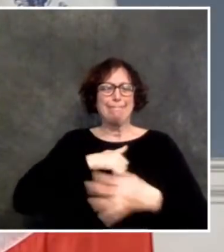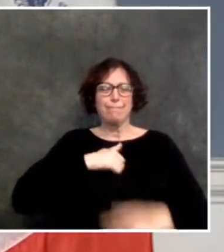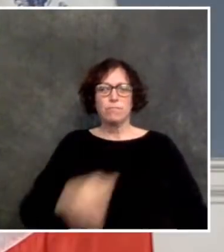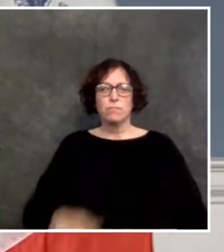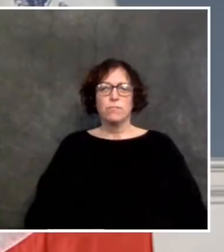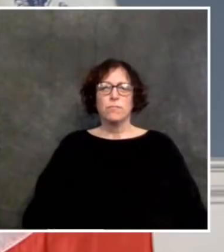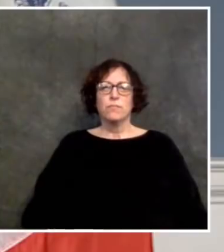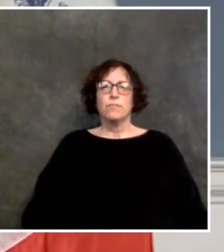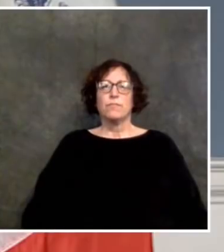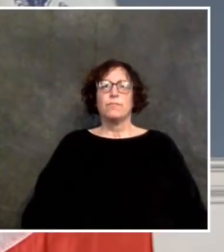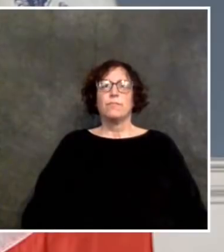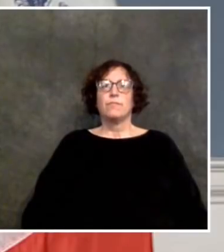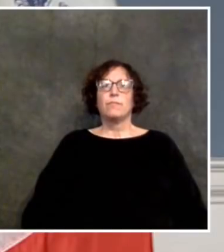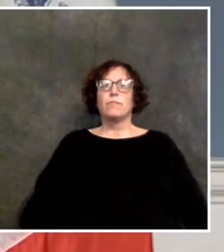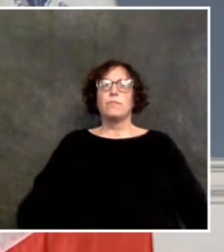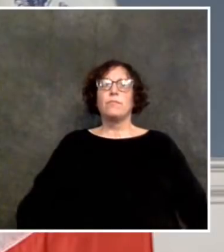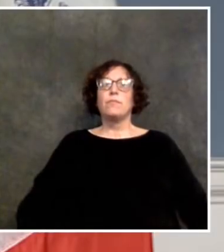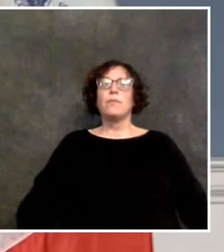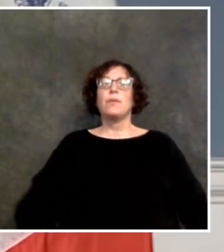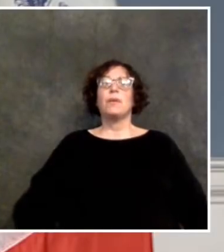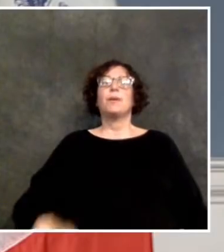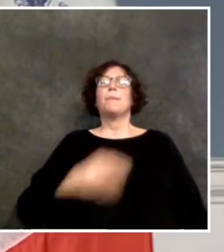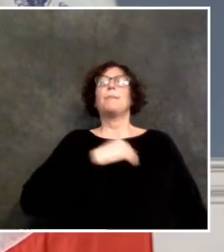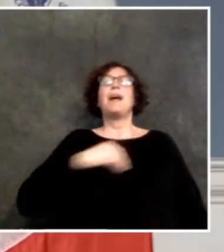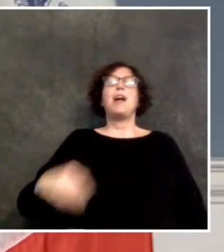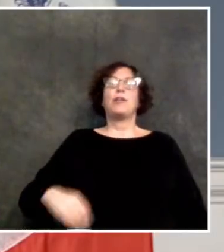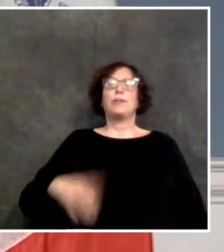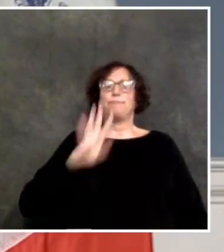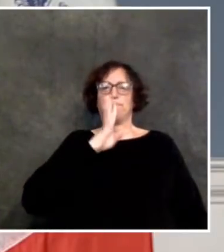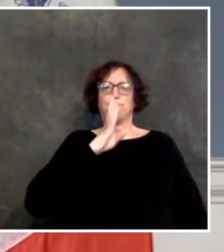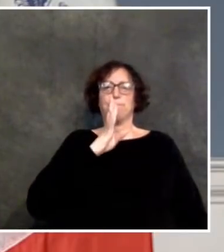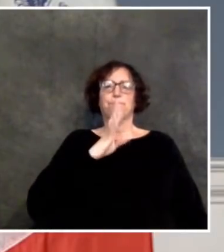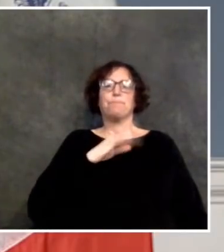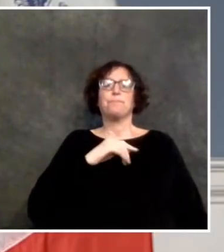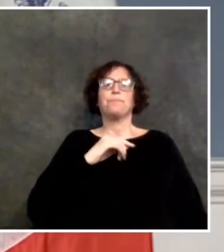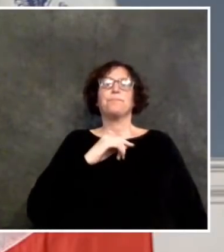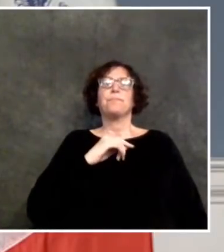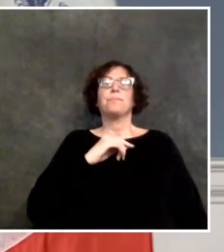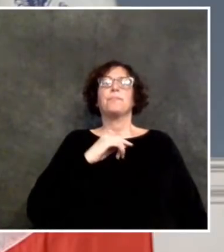conversation with several of the admirals in the command structure,